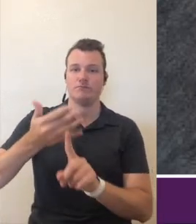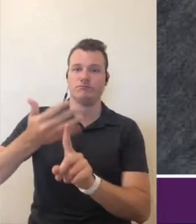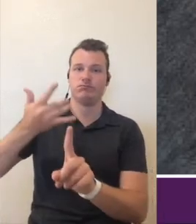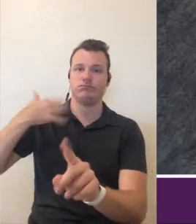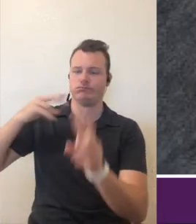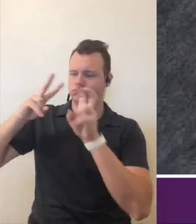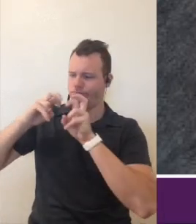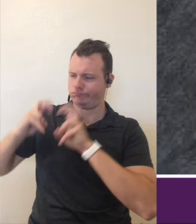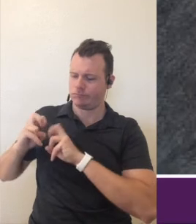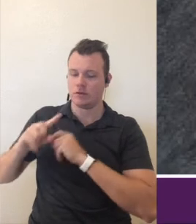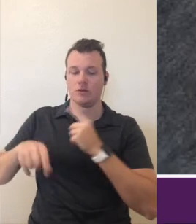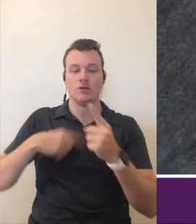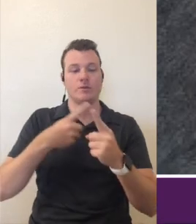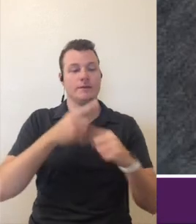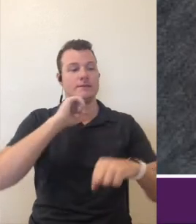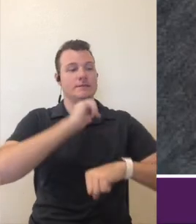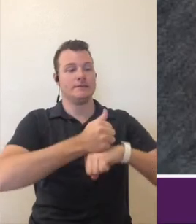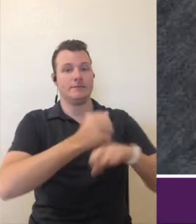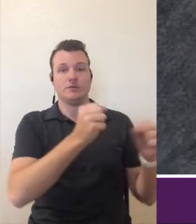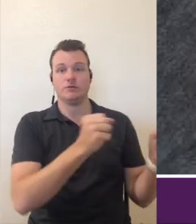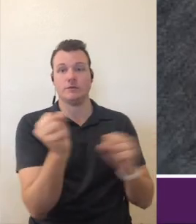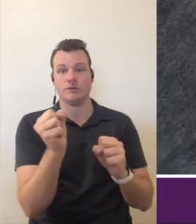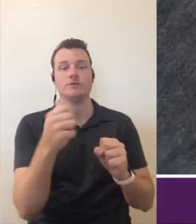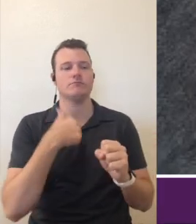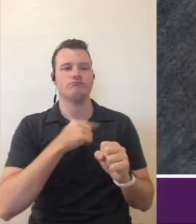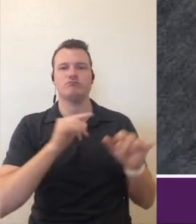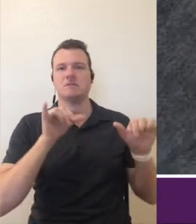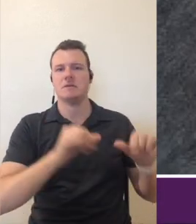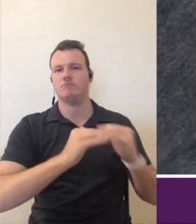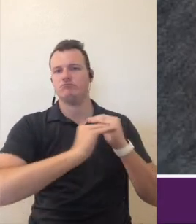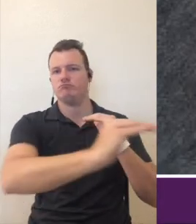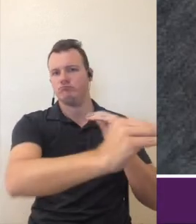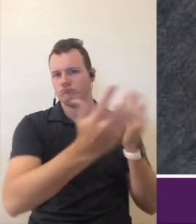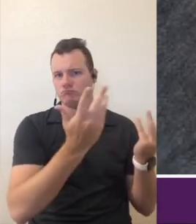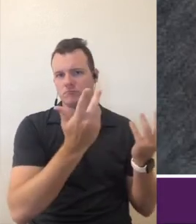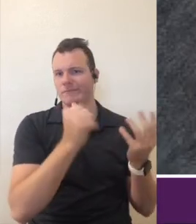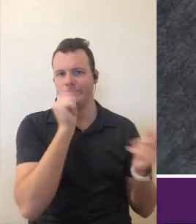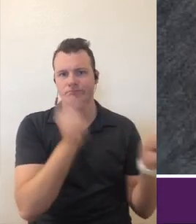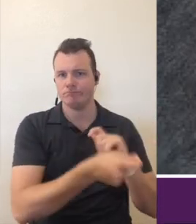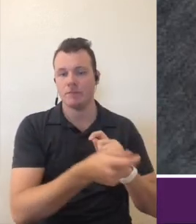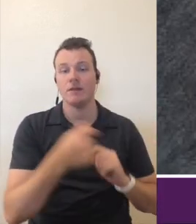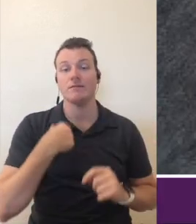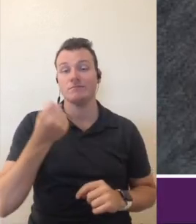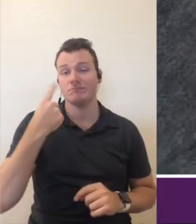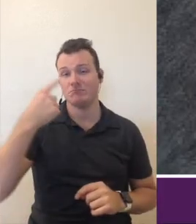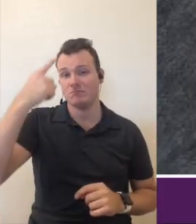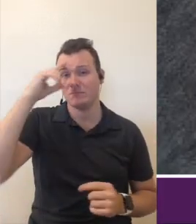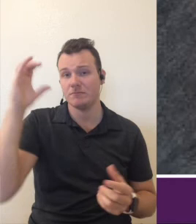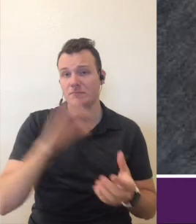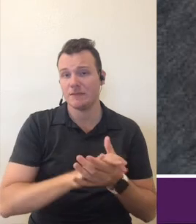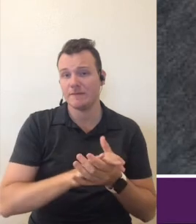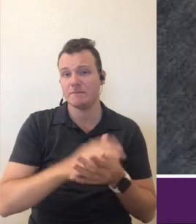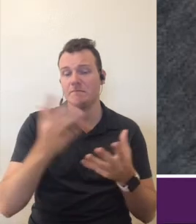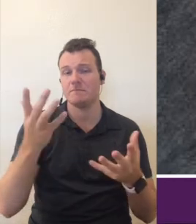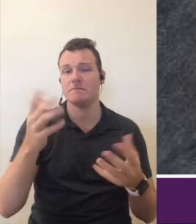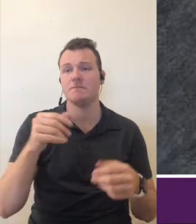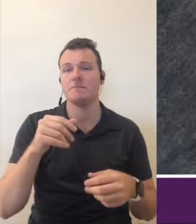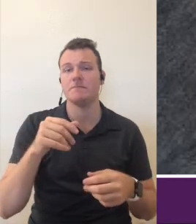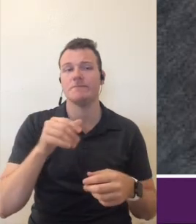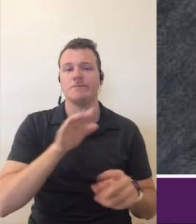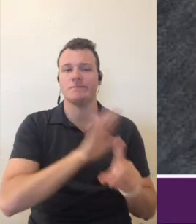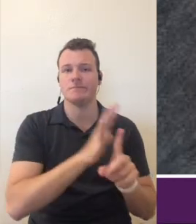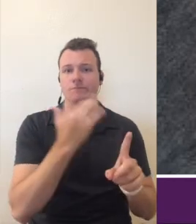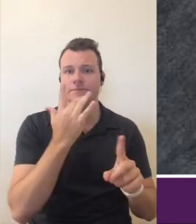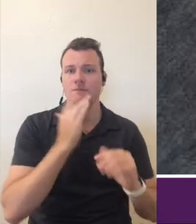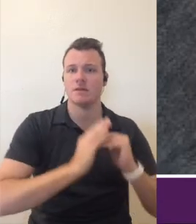So what we're finding historically is once people get into a strategy, they stay in that strategy, okay? And